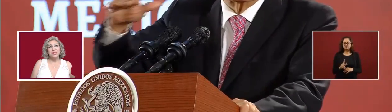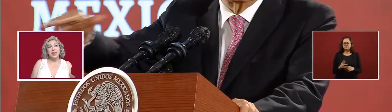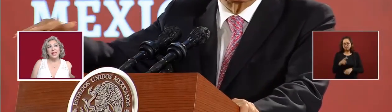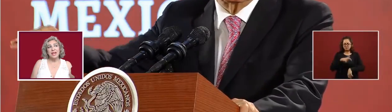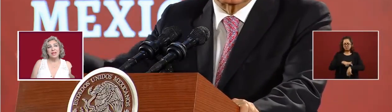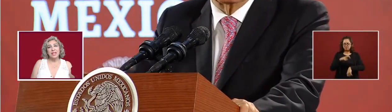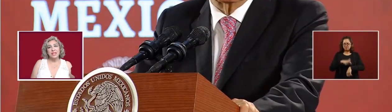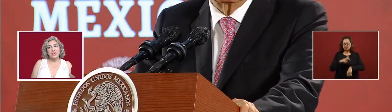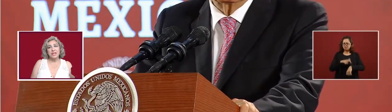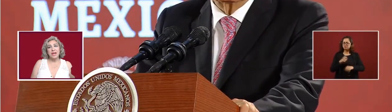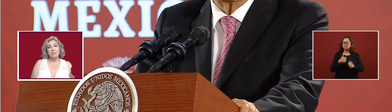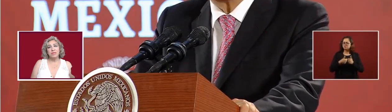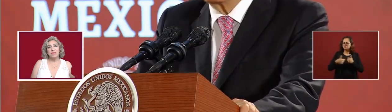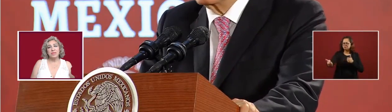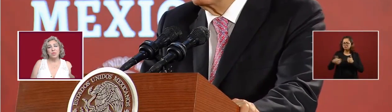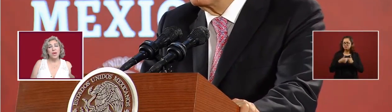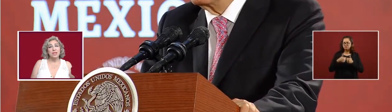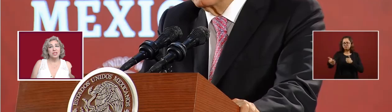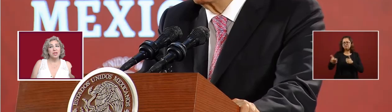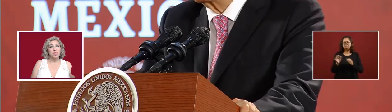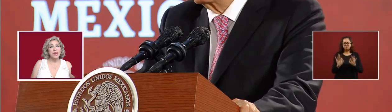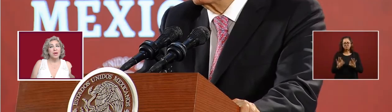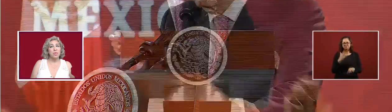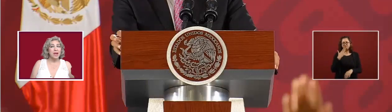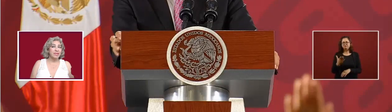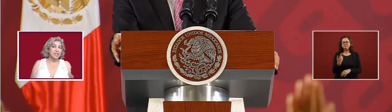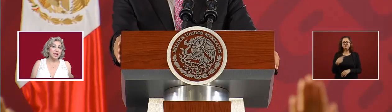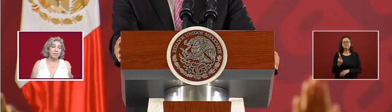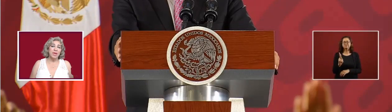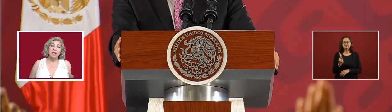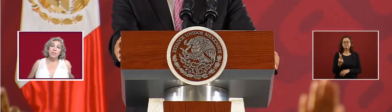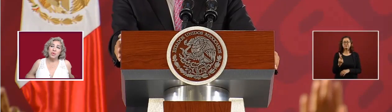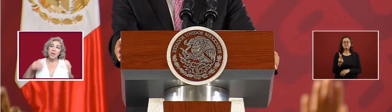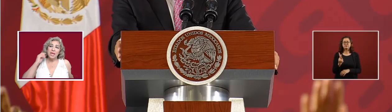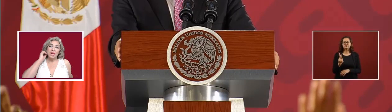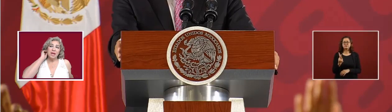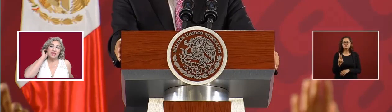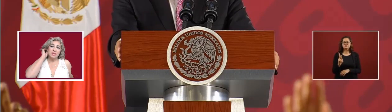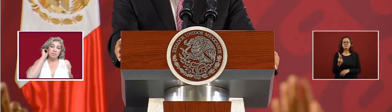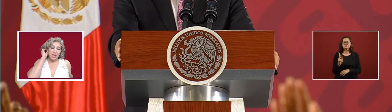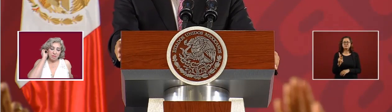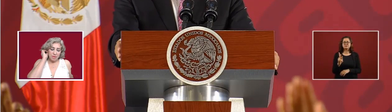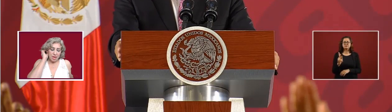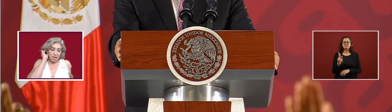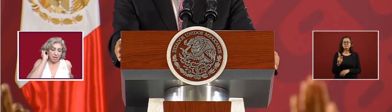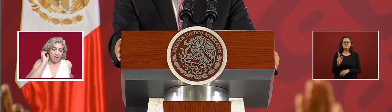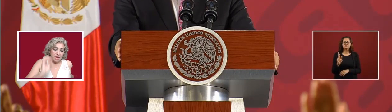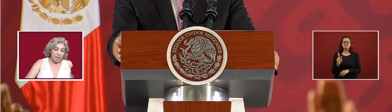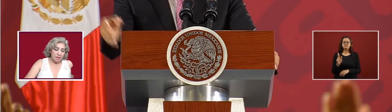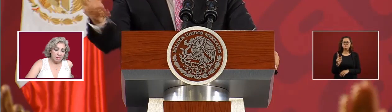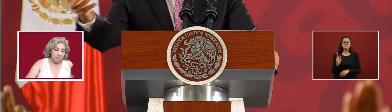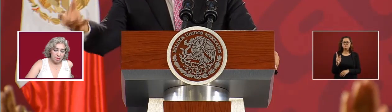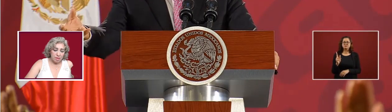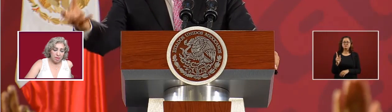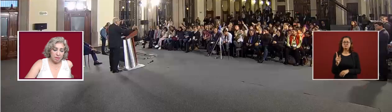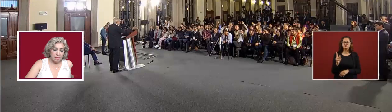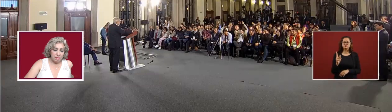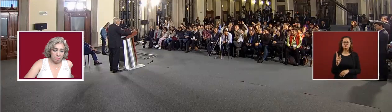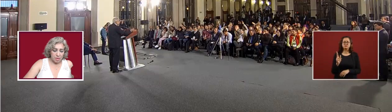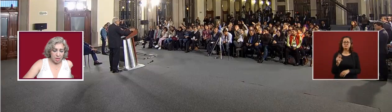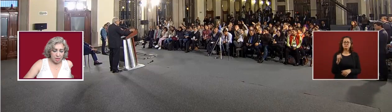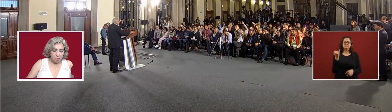But we try to calculate the time as well so that we arrive on time. But we cannot be, uh, uh,